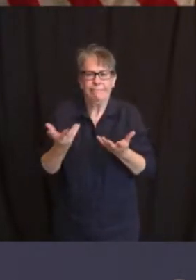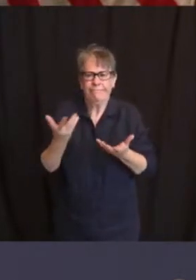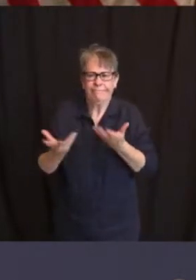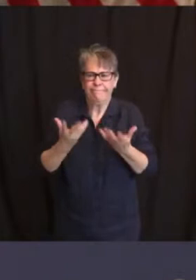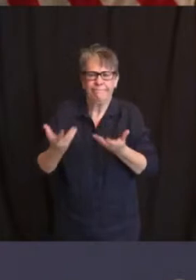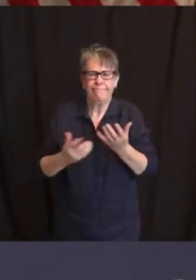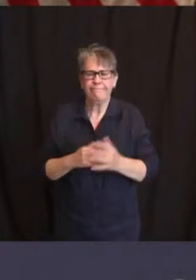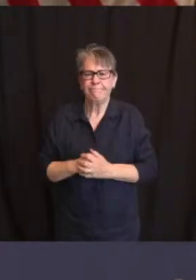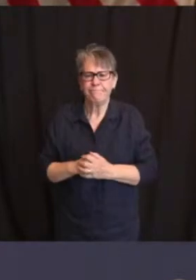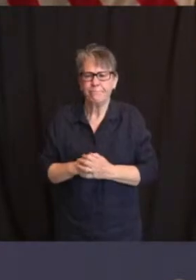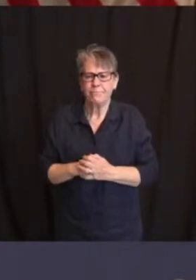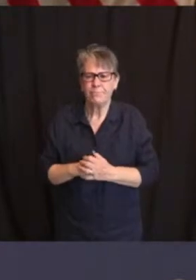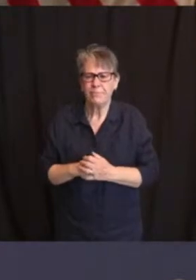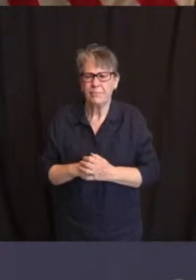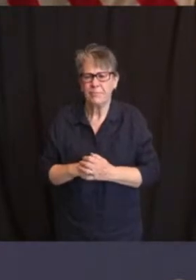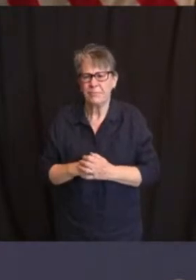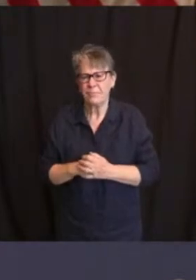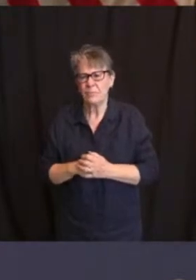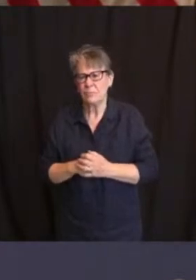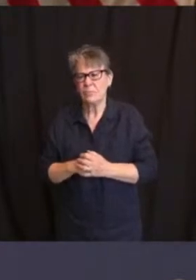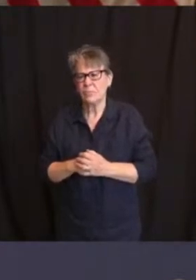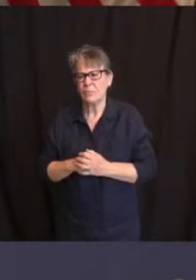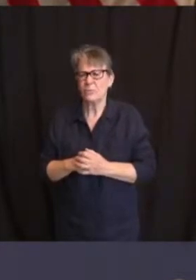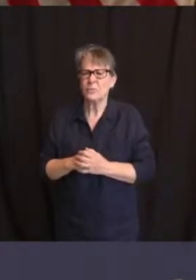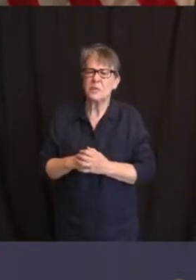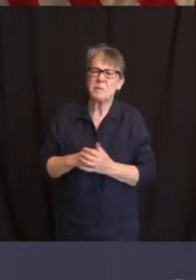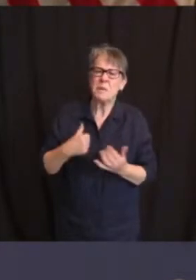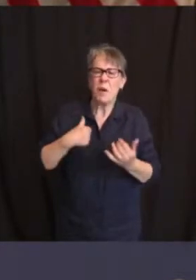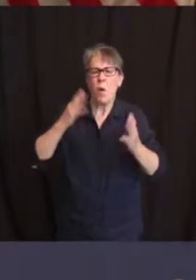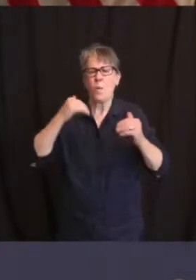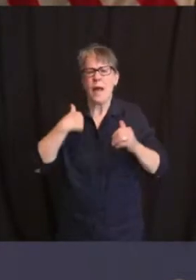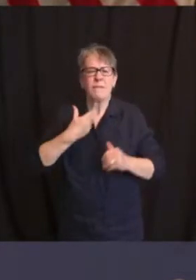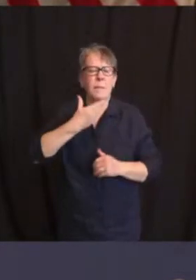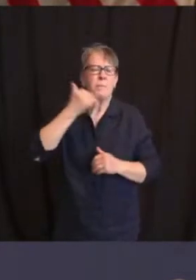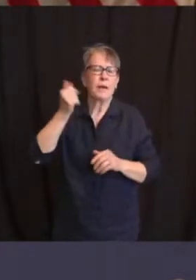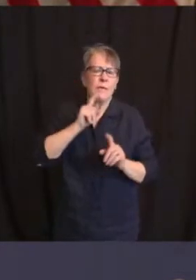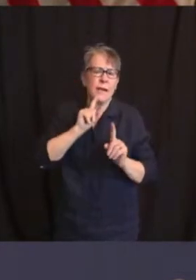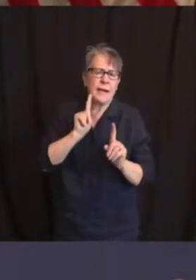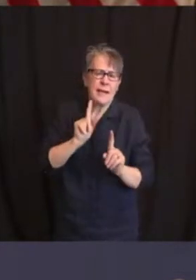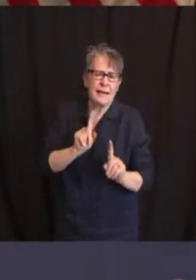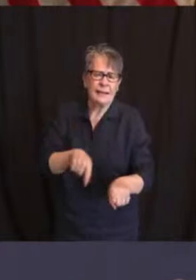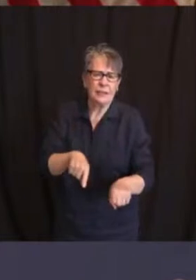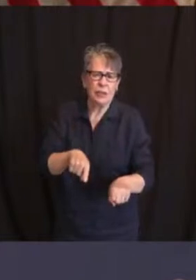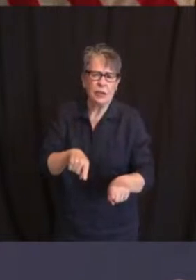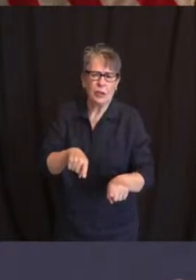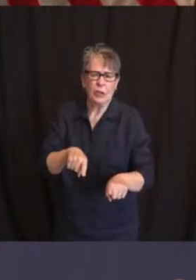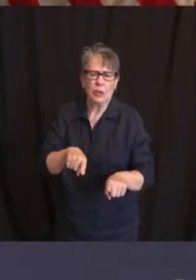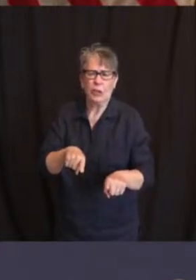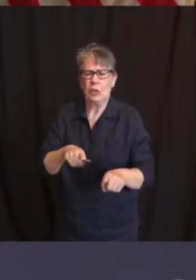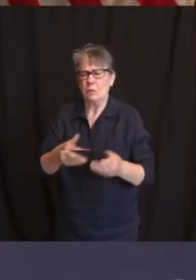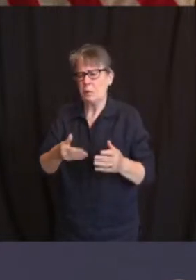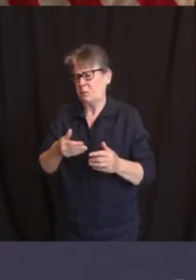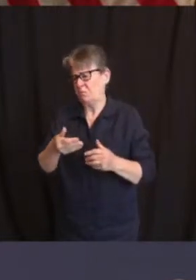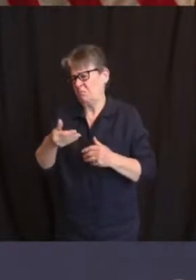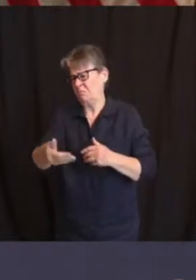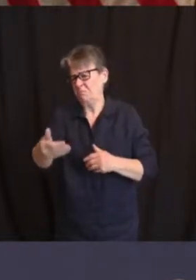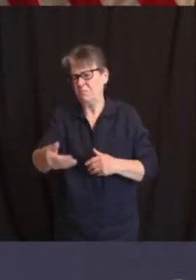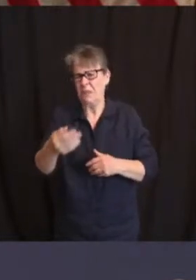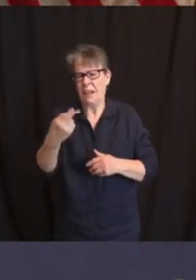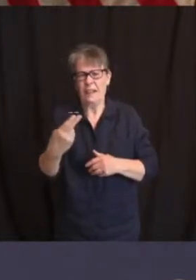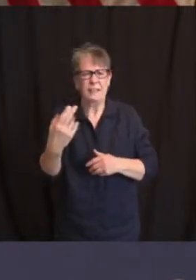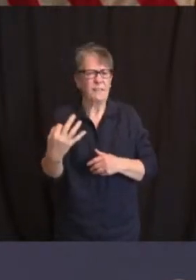comprehensive answer, especially as it relates to July 7 by the end of this week. So if you could bear with us, we're still,